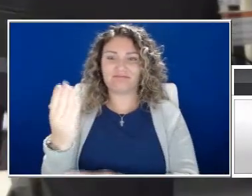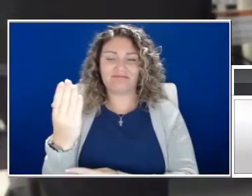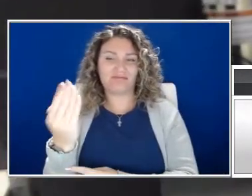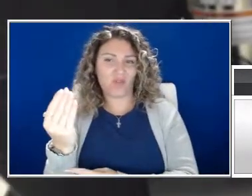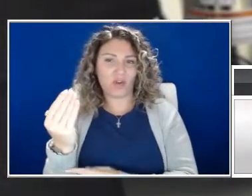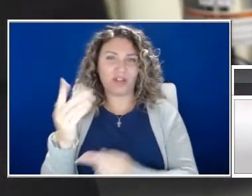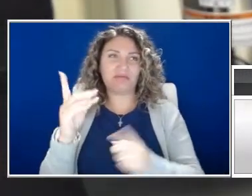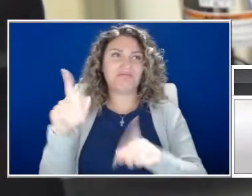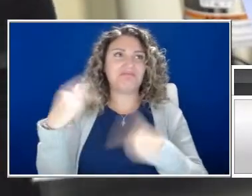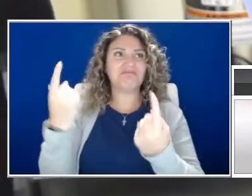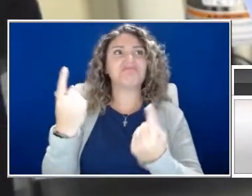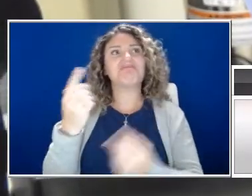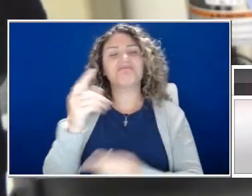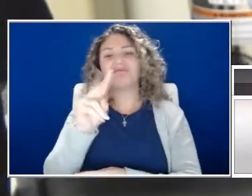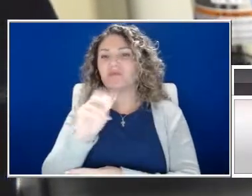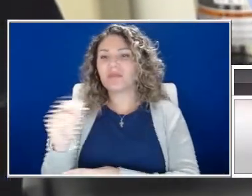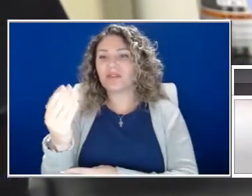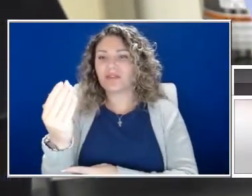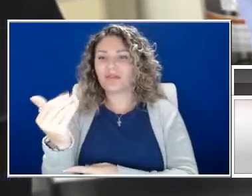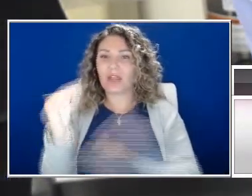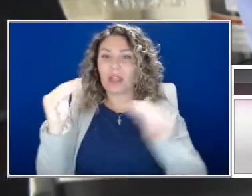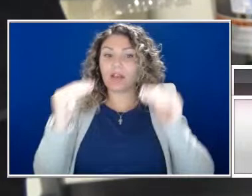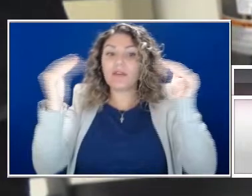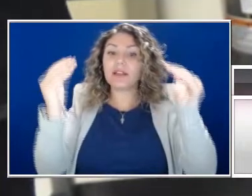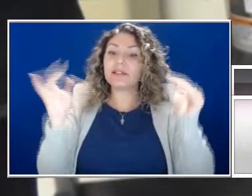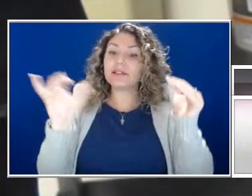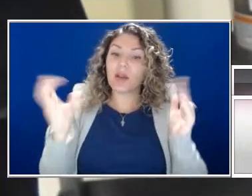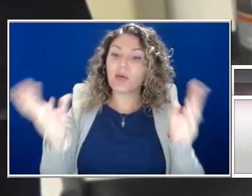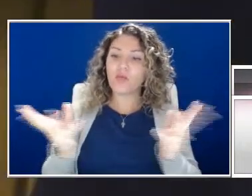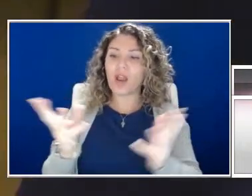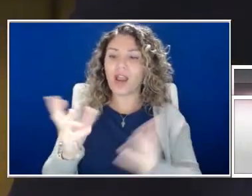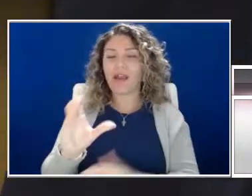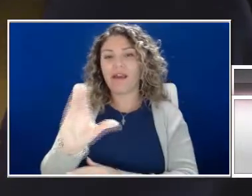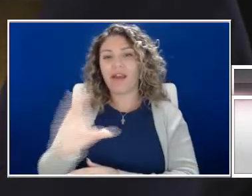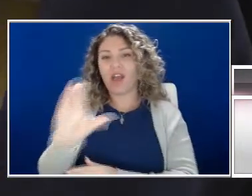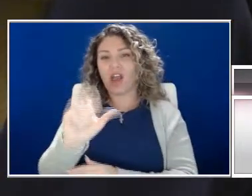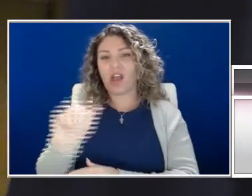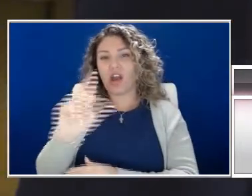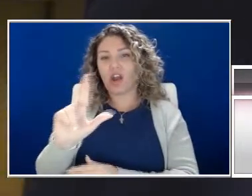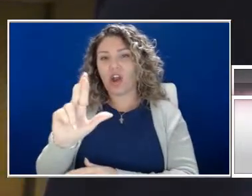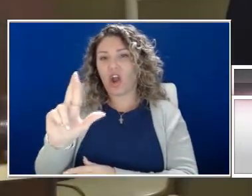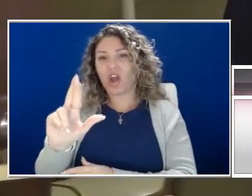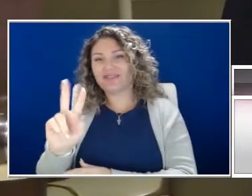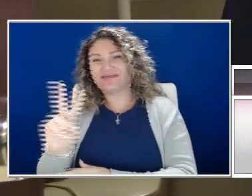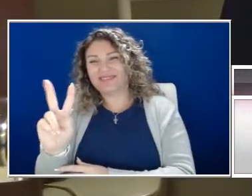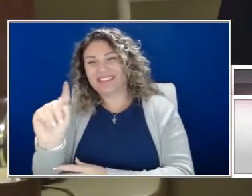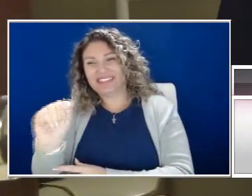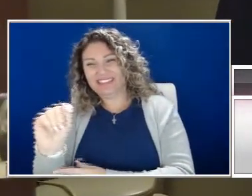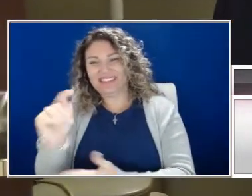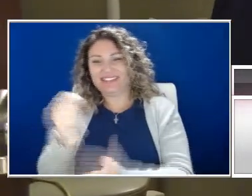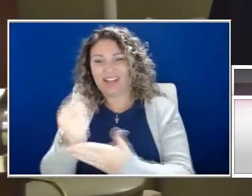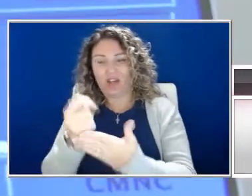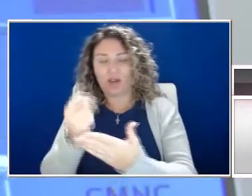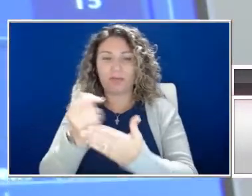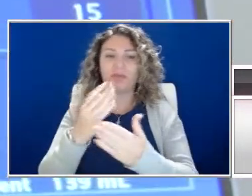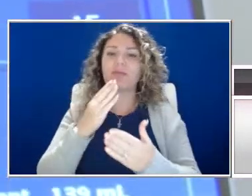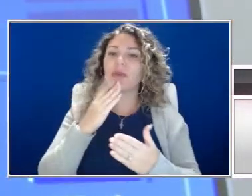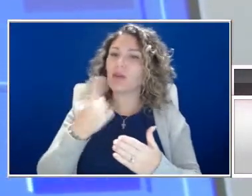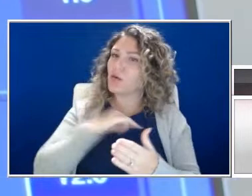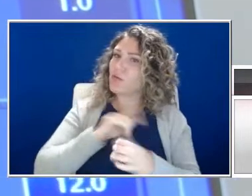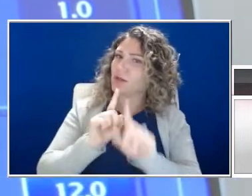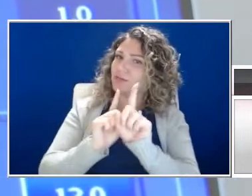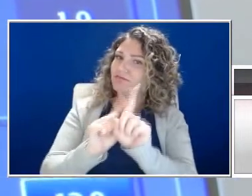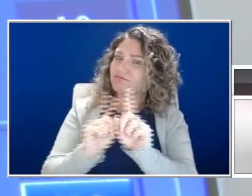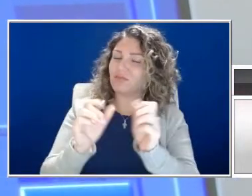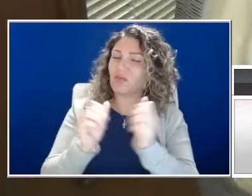2015. Advances like CAR-T therapy and CARVYKTI. It's a game changer. We were with David while he was having his